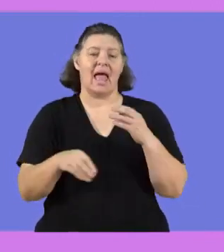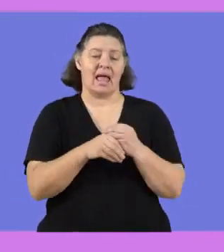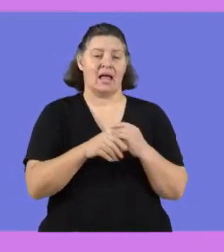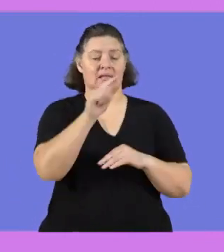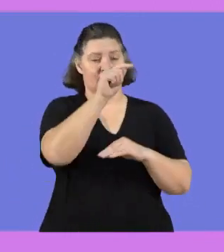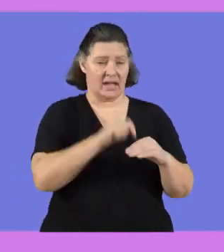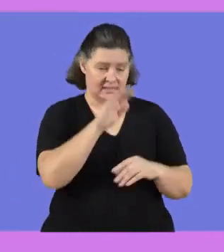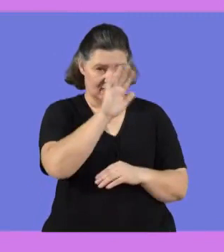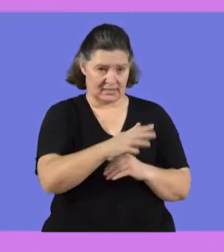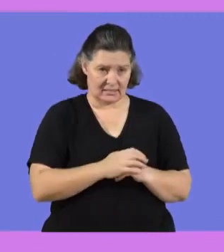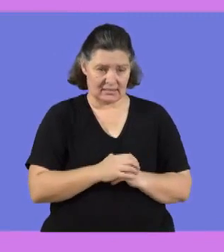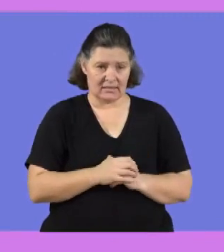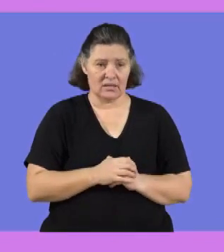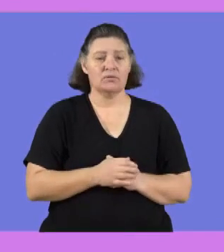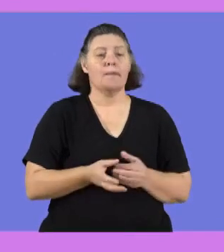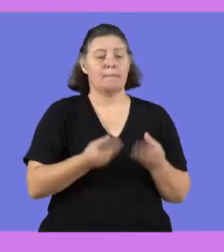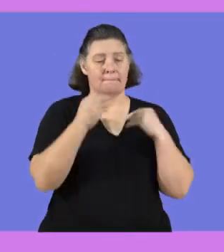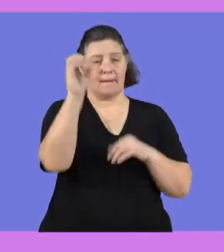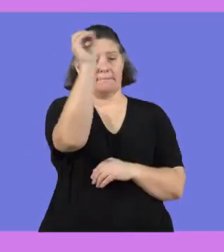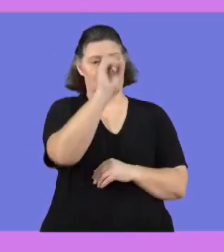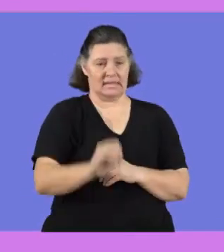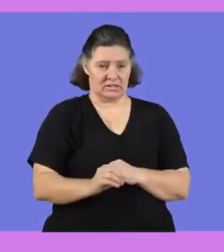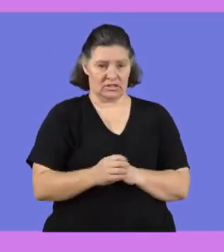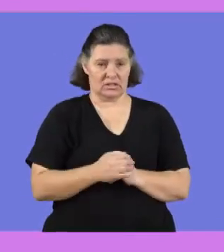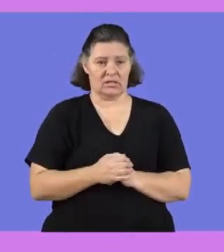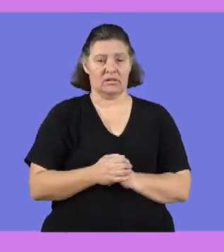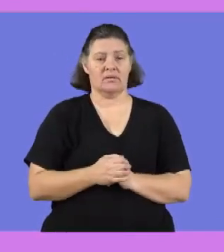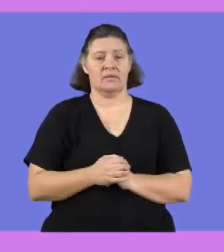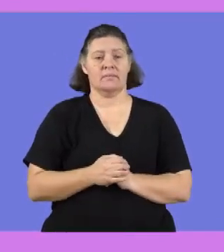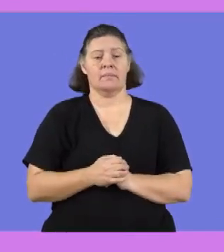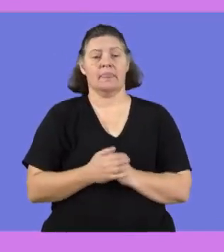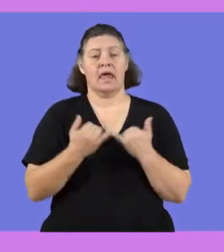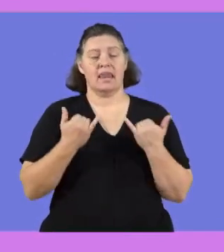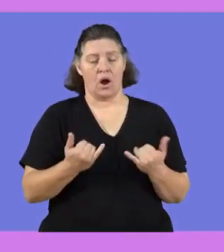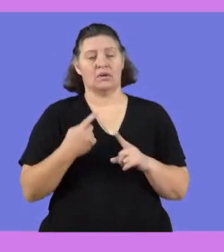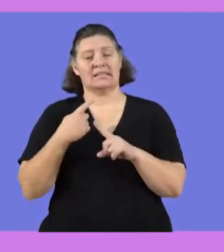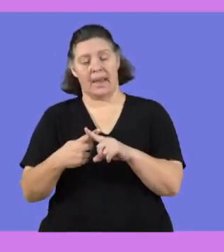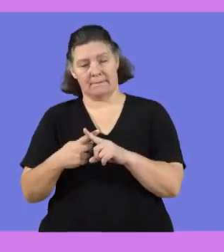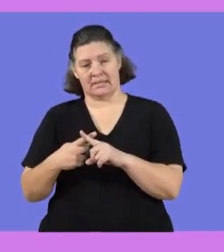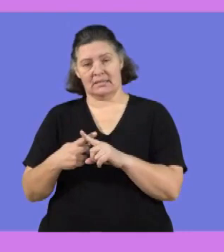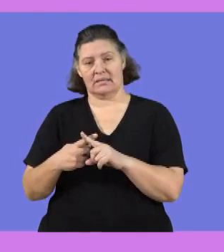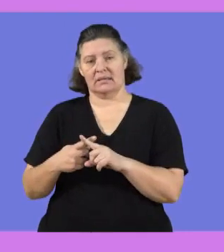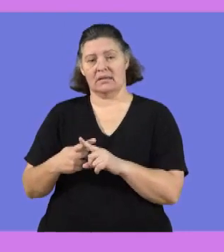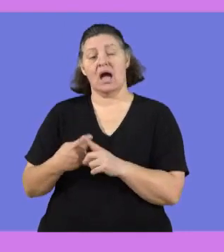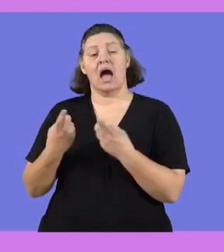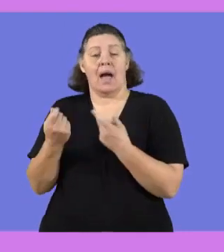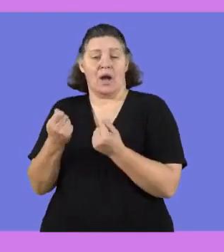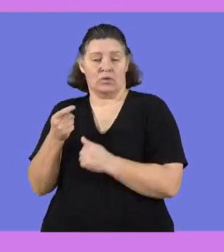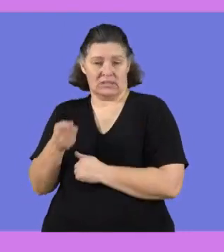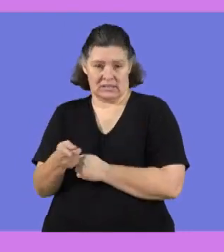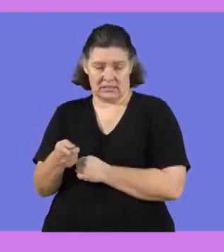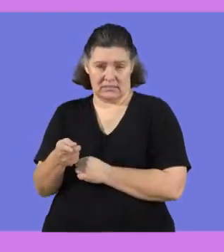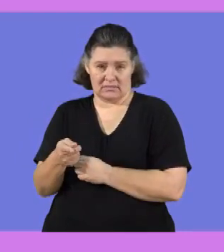100 to change from the percentage form to the fraction form. And then we multiply it by